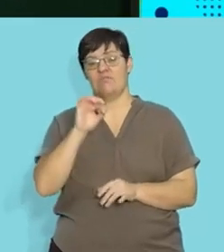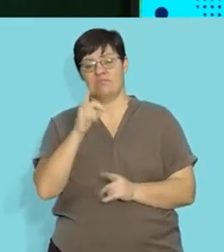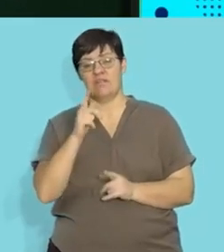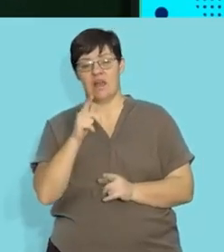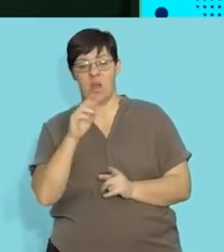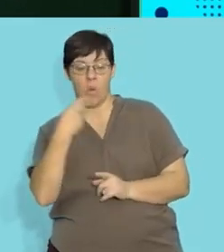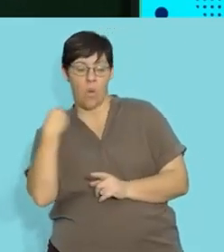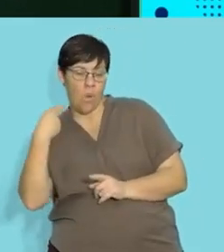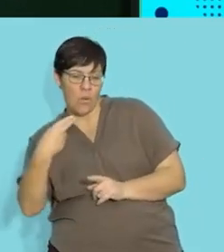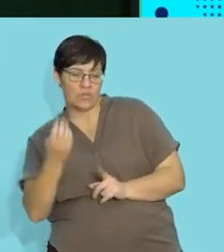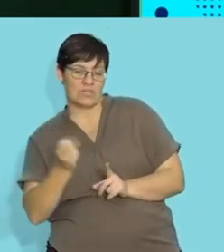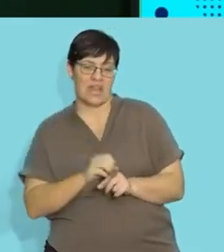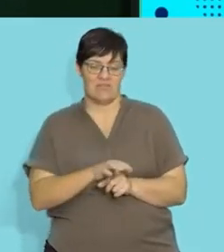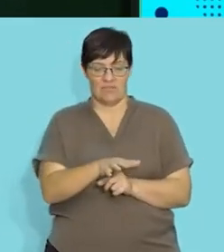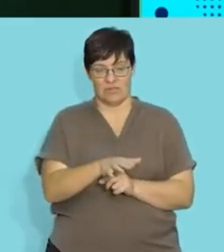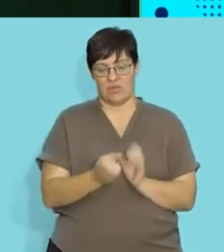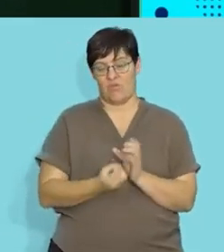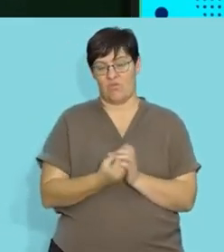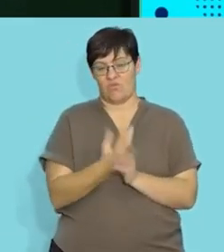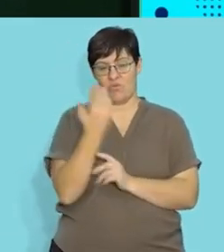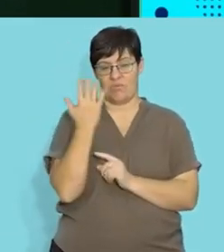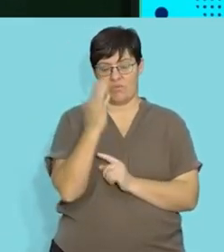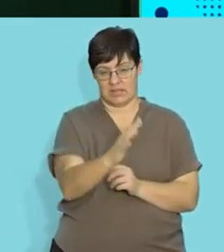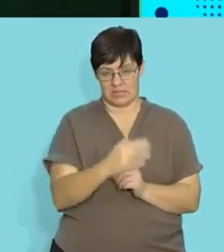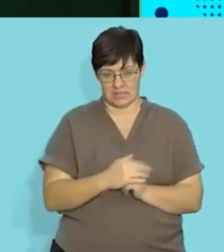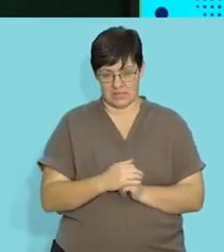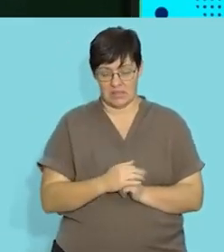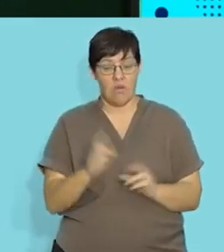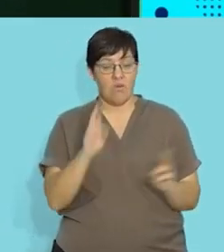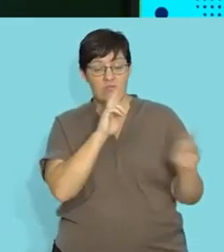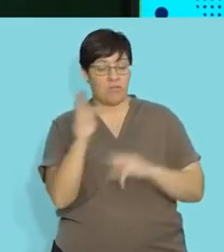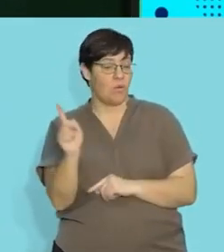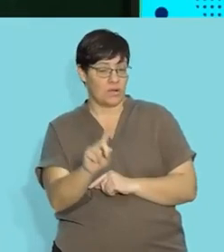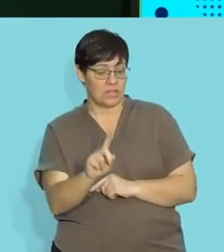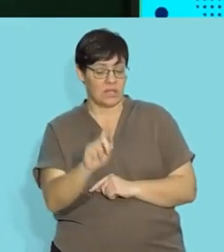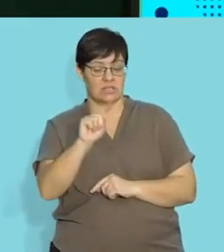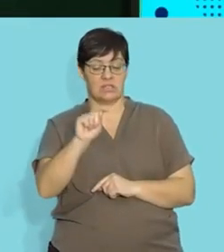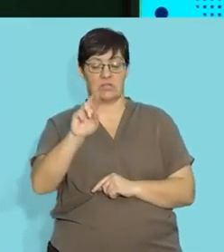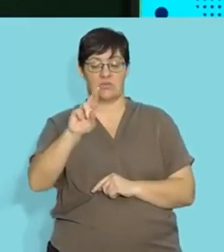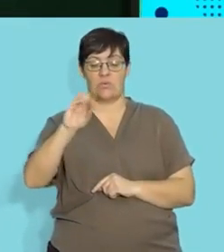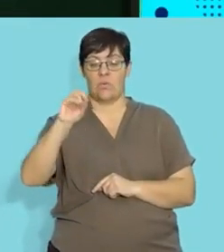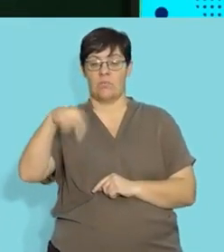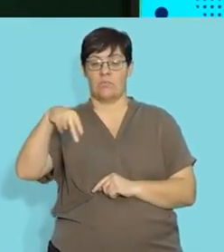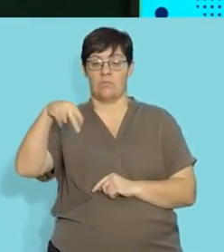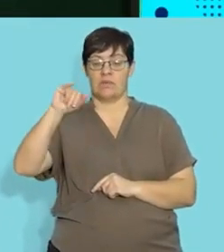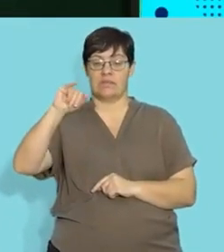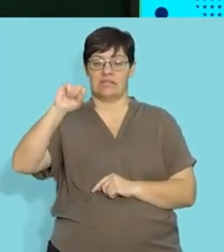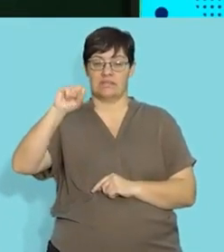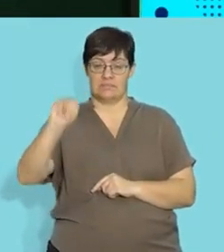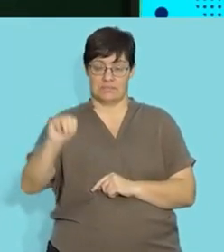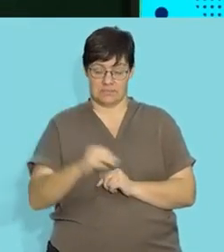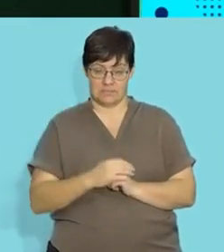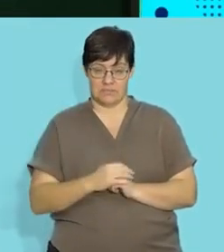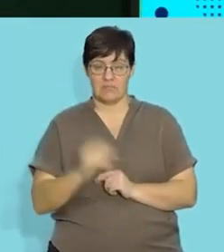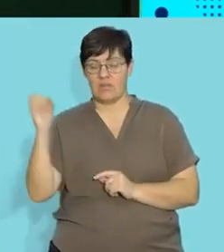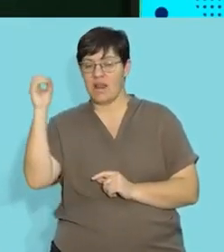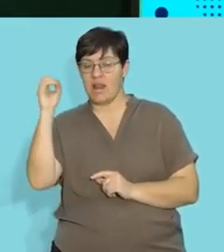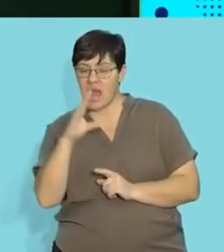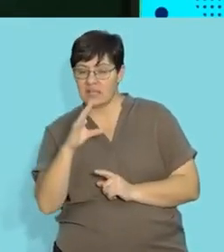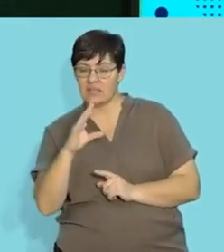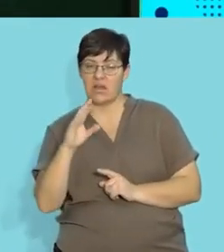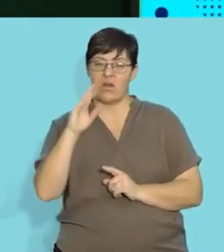a wrap of how hormones influence the growth of plants, and we referred to that as tropism. We've looked at the effect